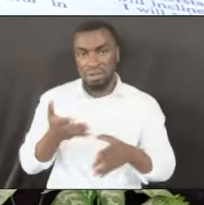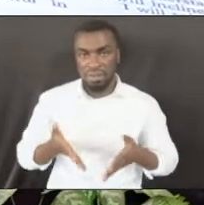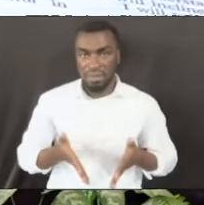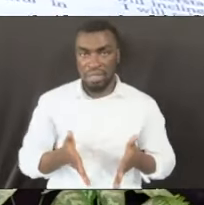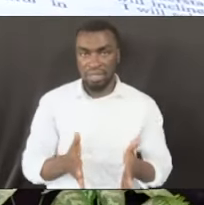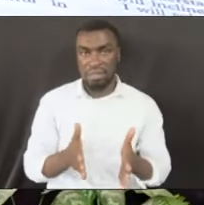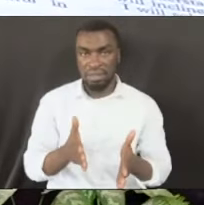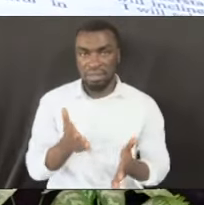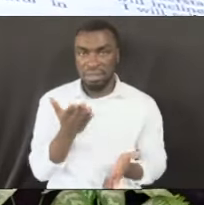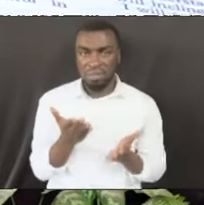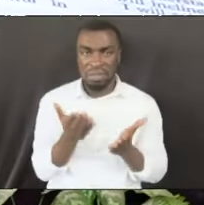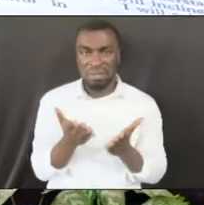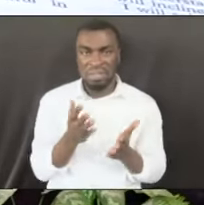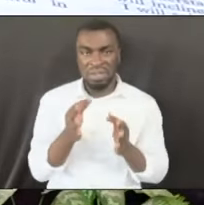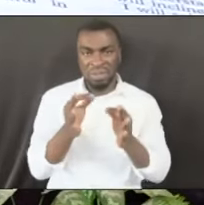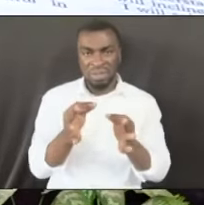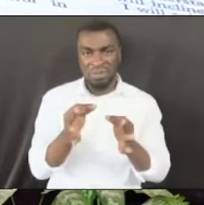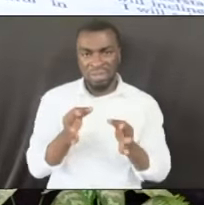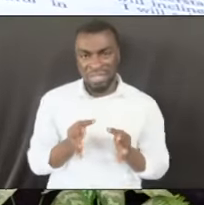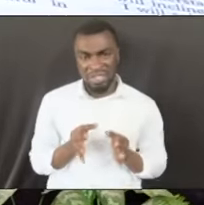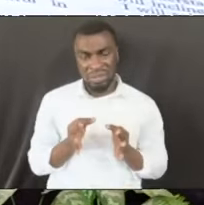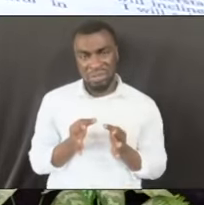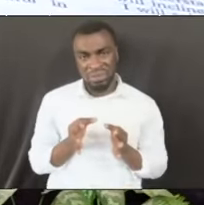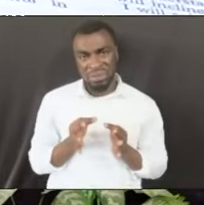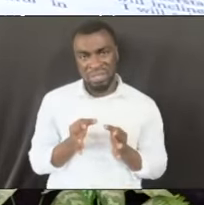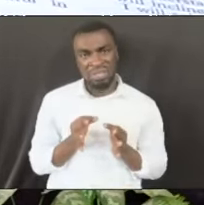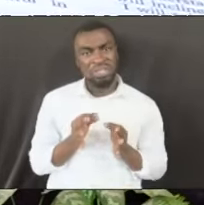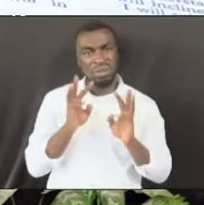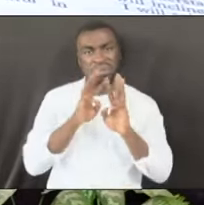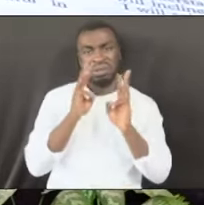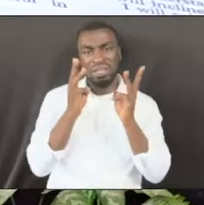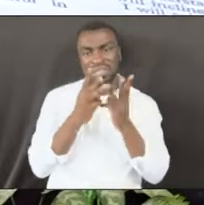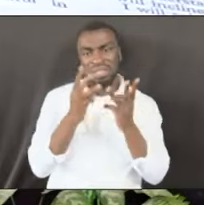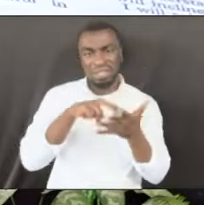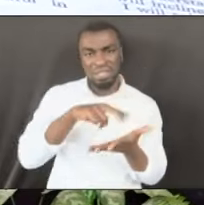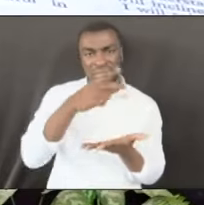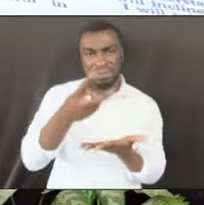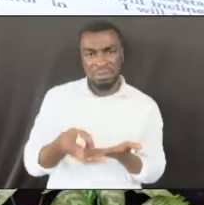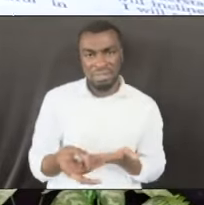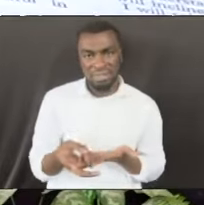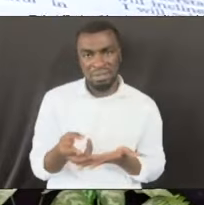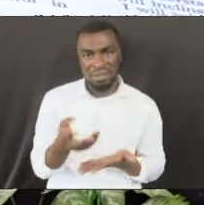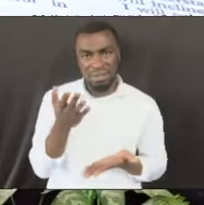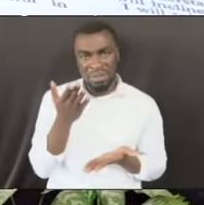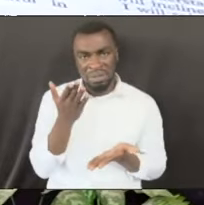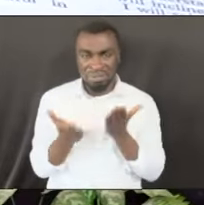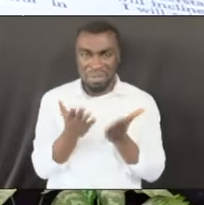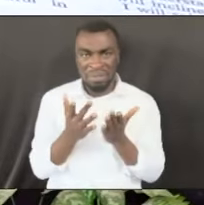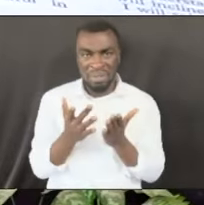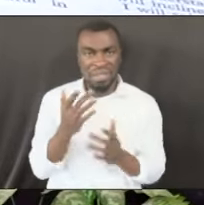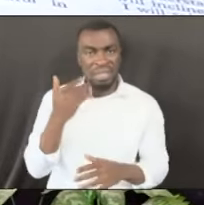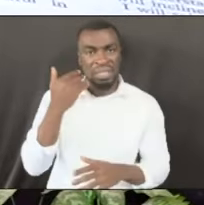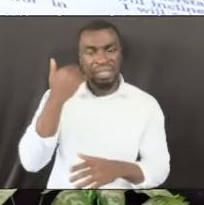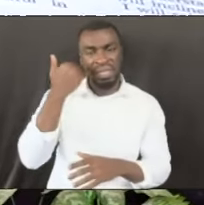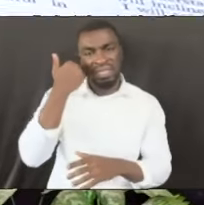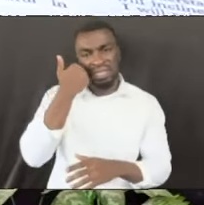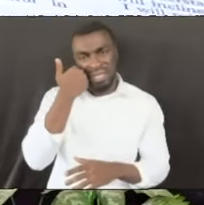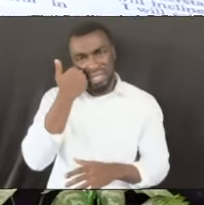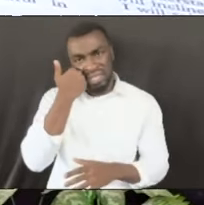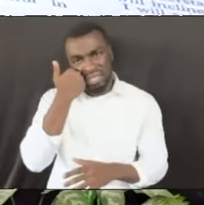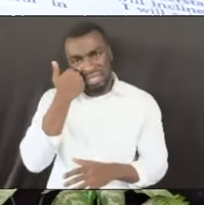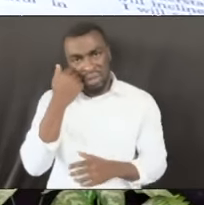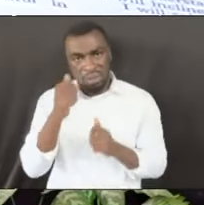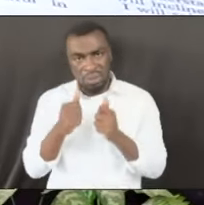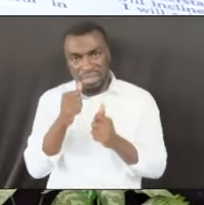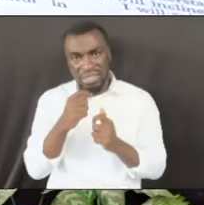Maybe when your financial world is collapsing, maybe that type of illness that has been pronounced as terminal by the